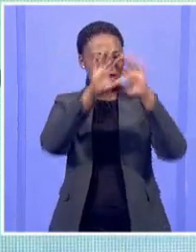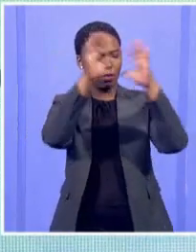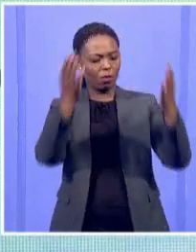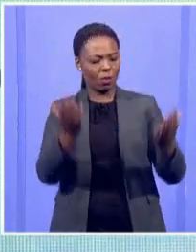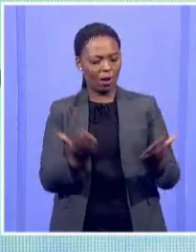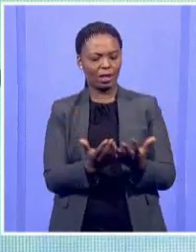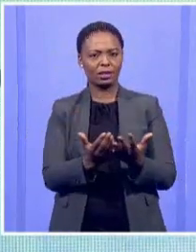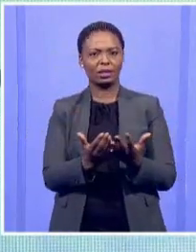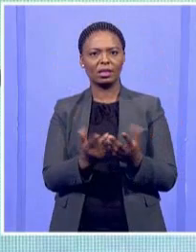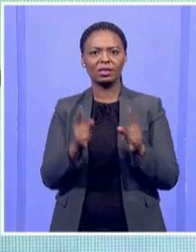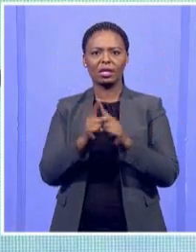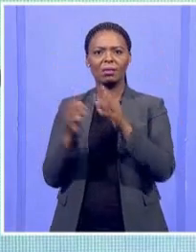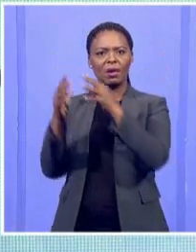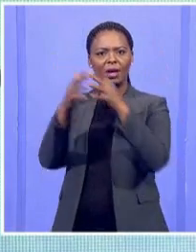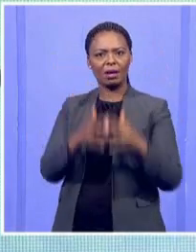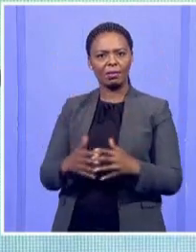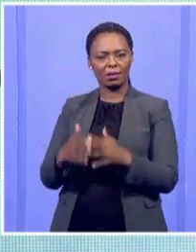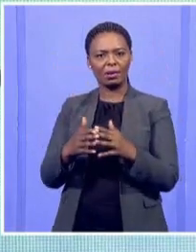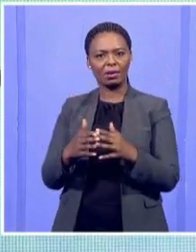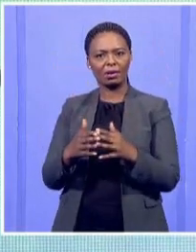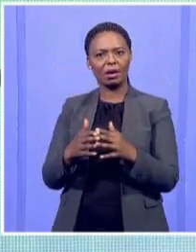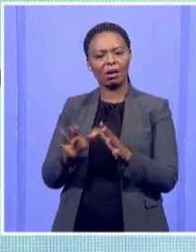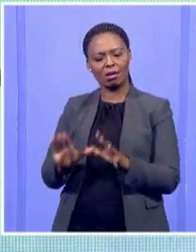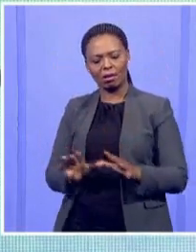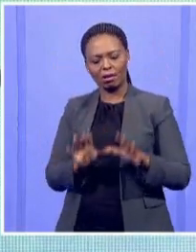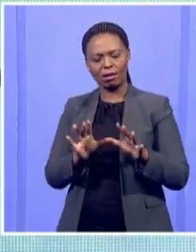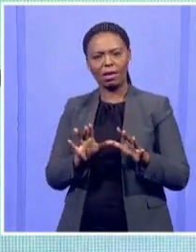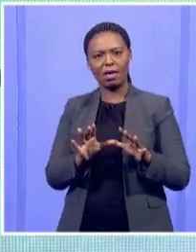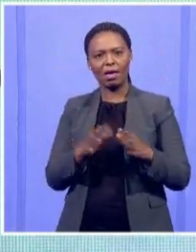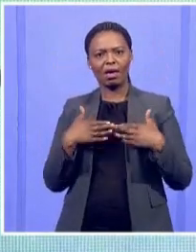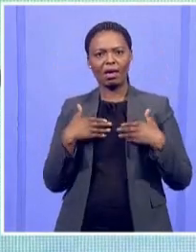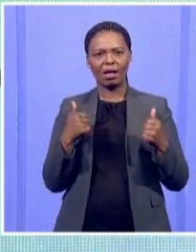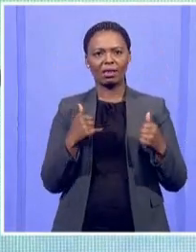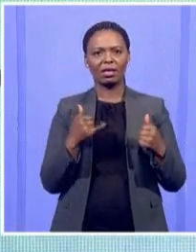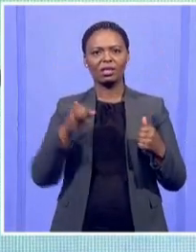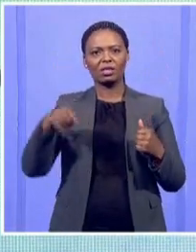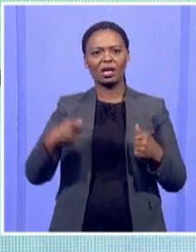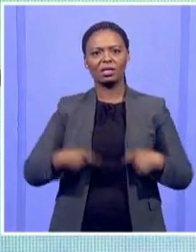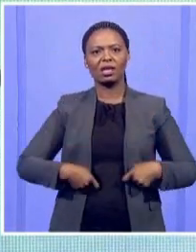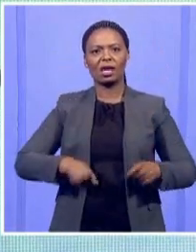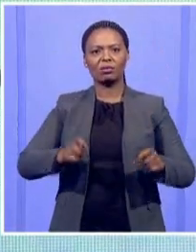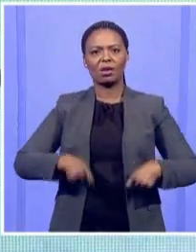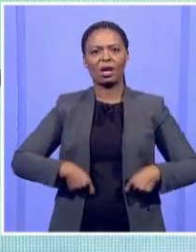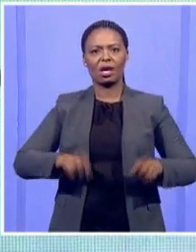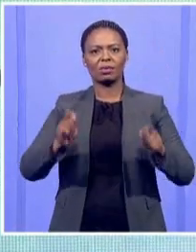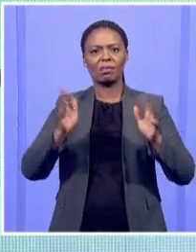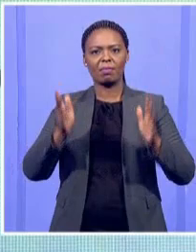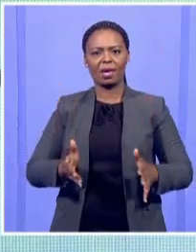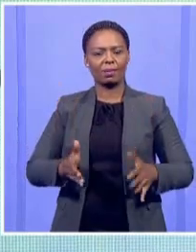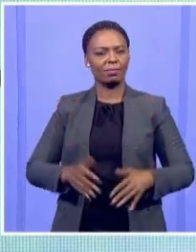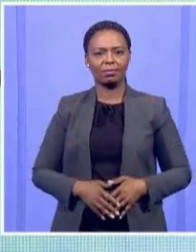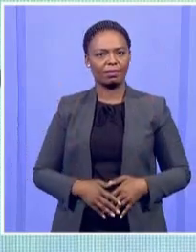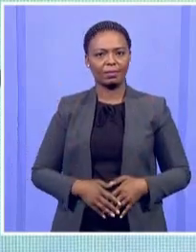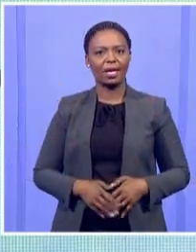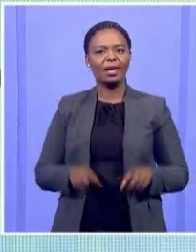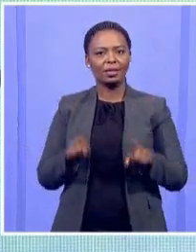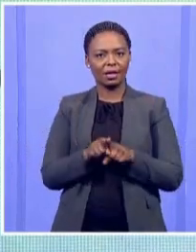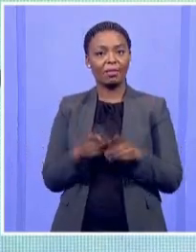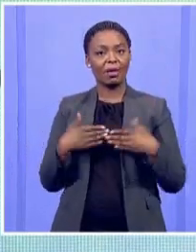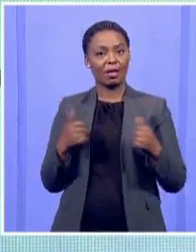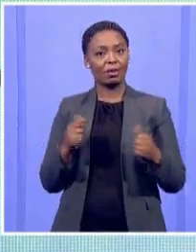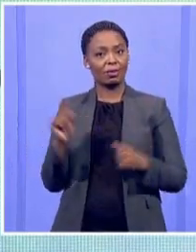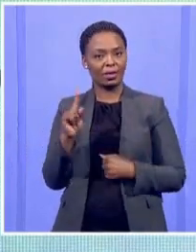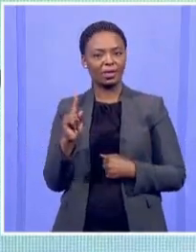that health is not just an expenditure, but it's an investment. That if